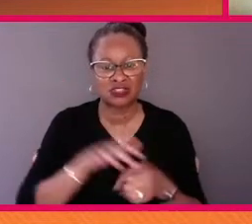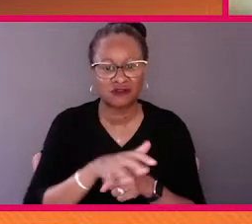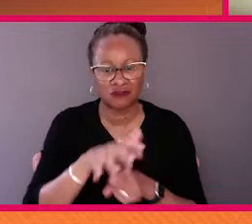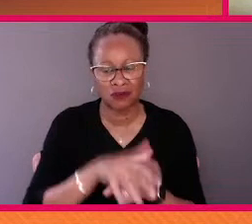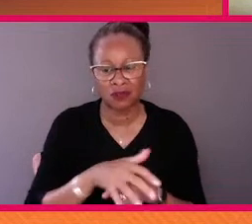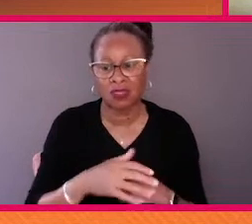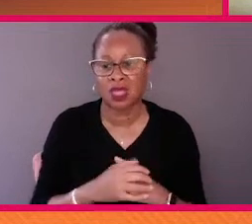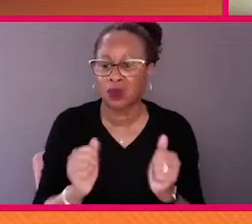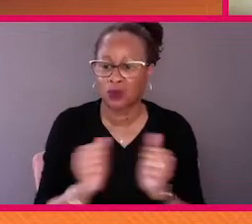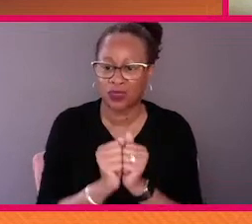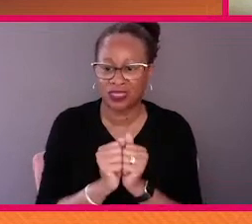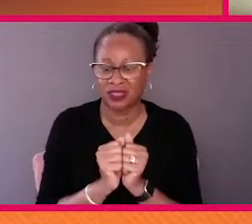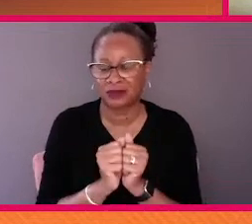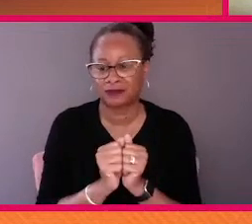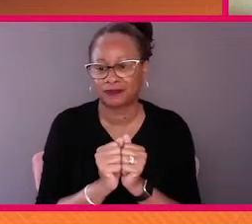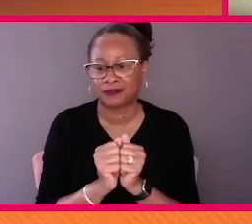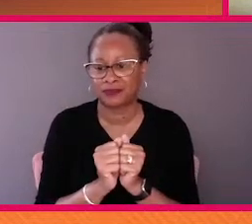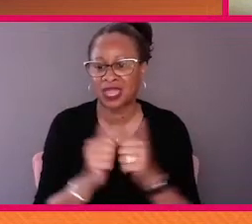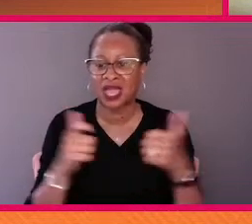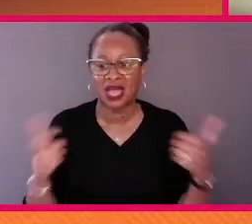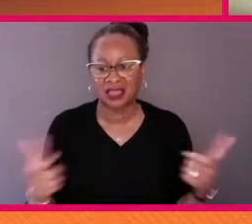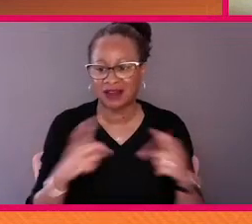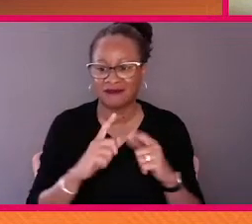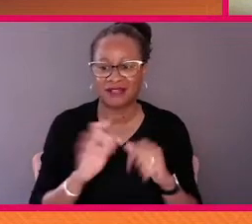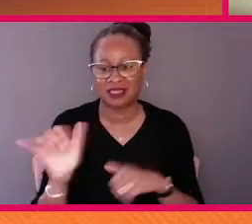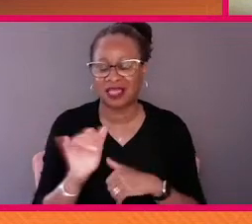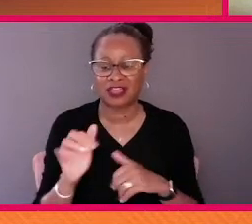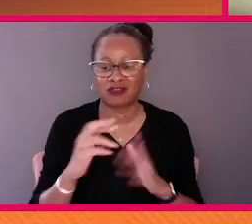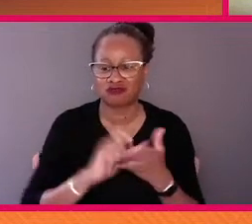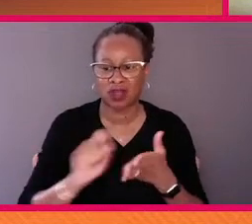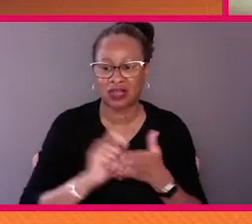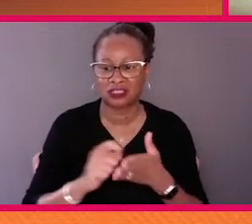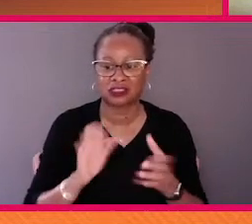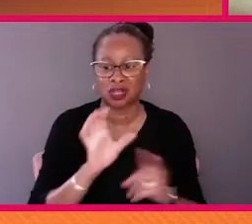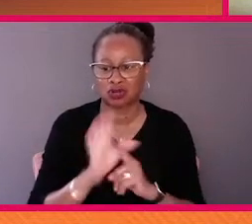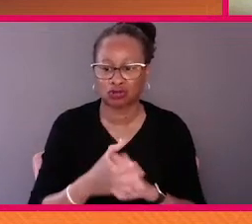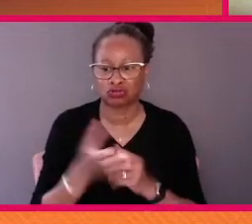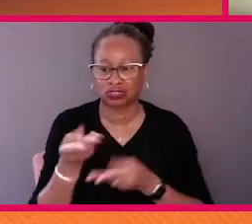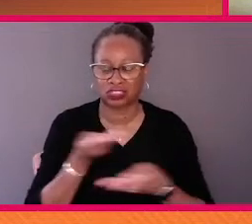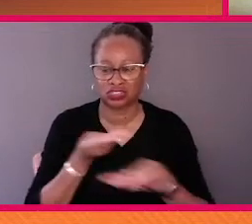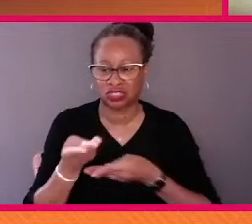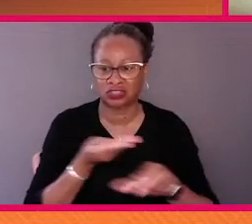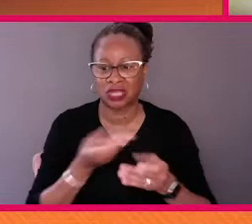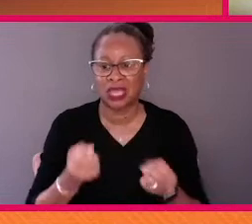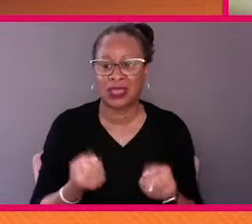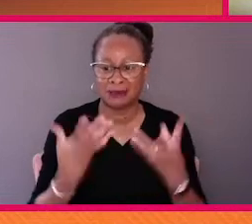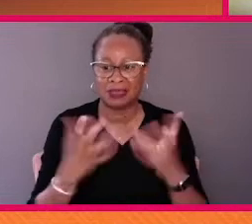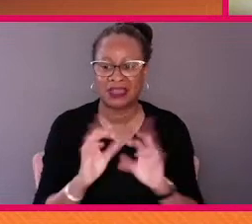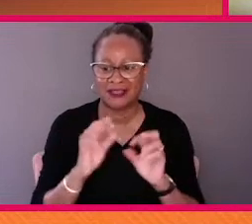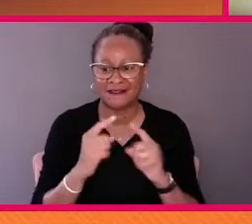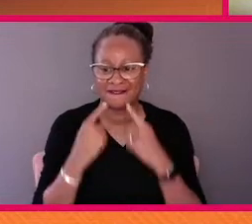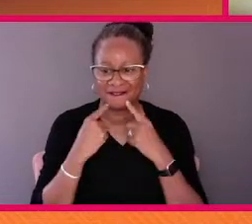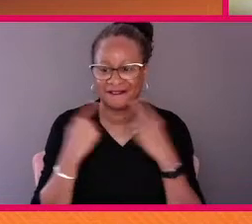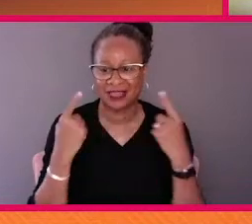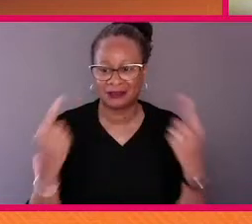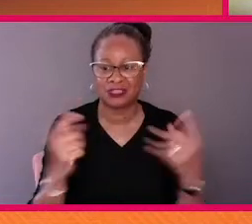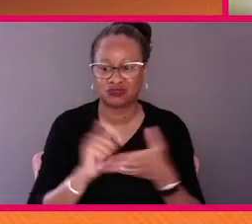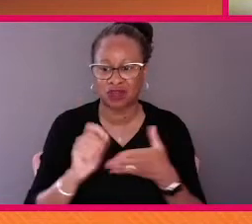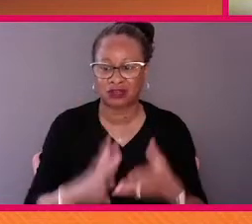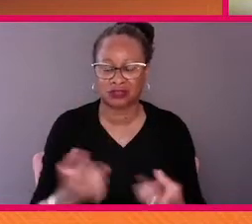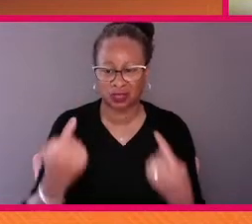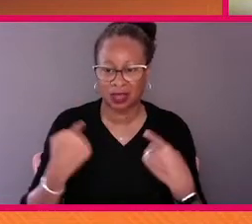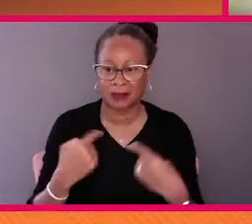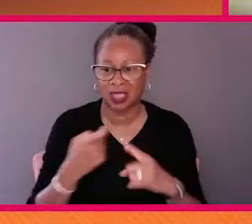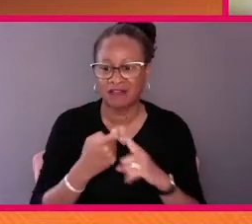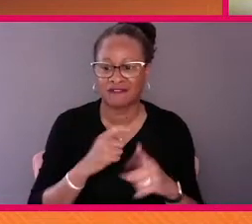know, a lot of like writers' cultural exchange. There's many famous writers coming in from